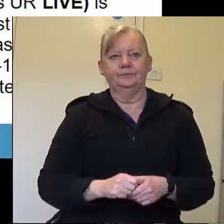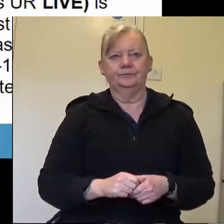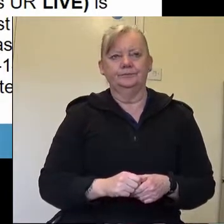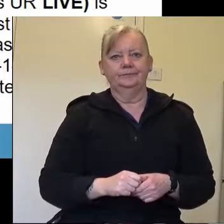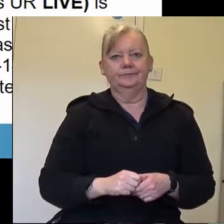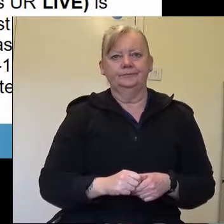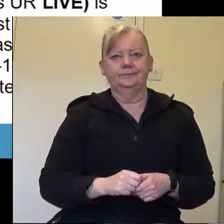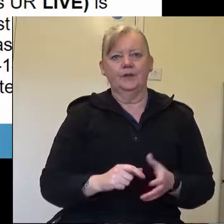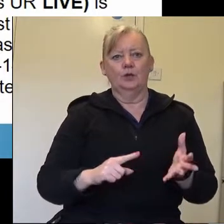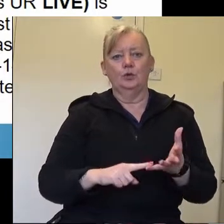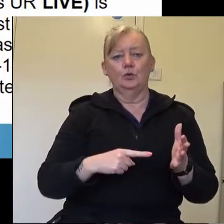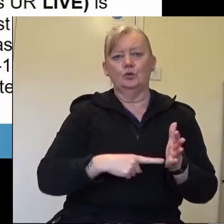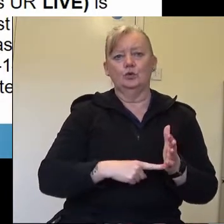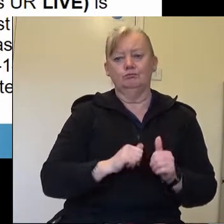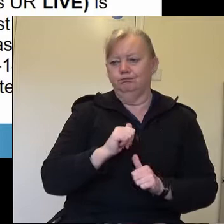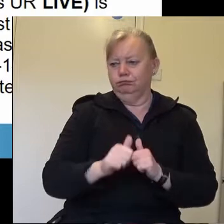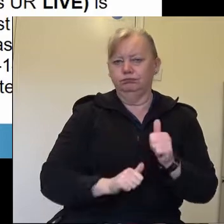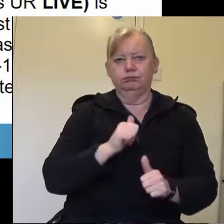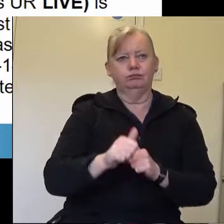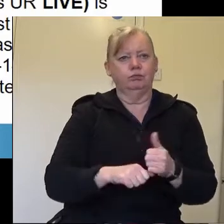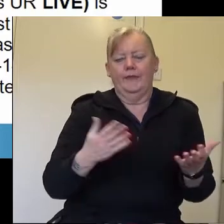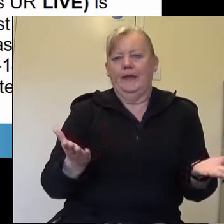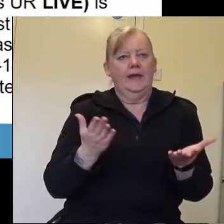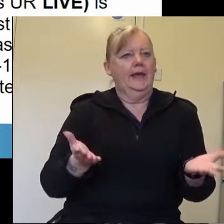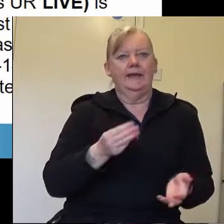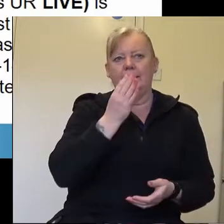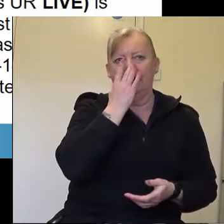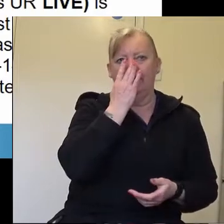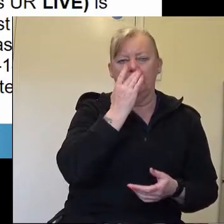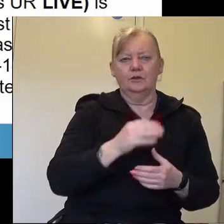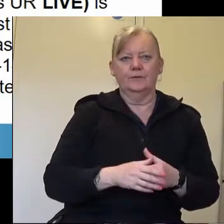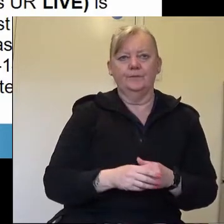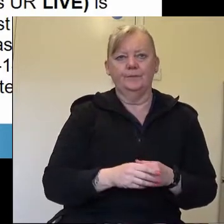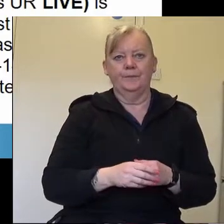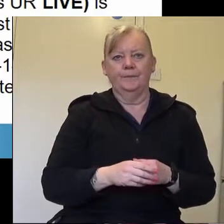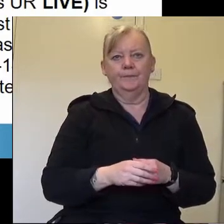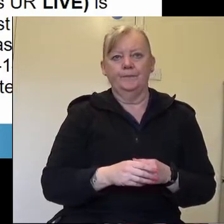apps for children. So YouTube, very popular with any age.